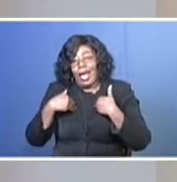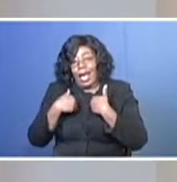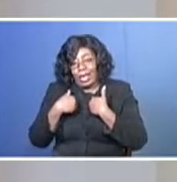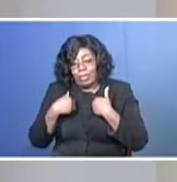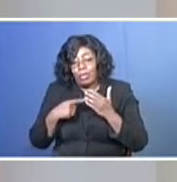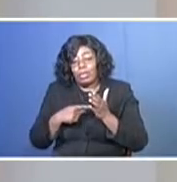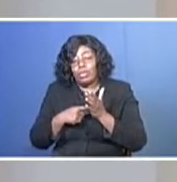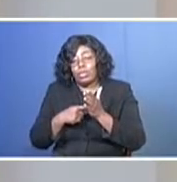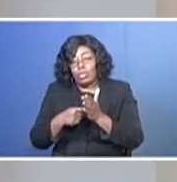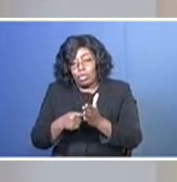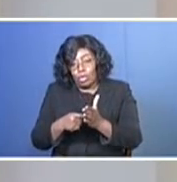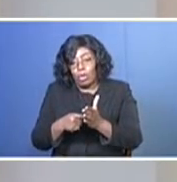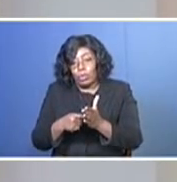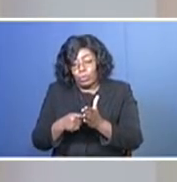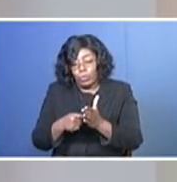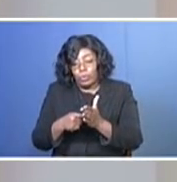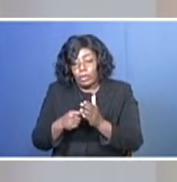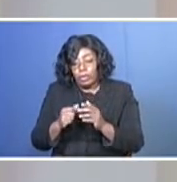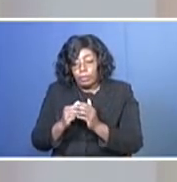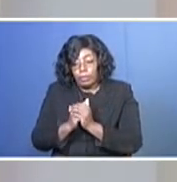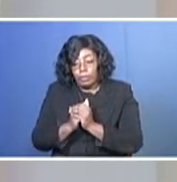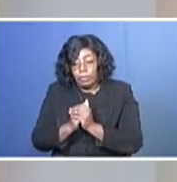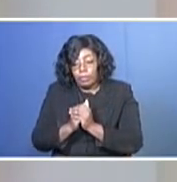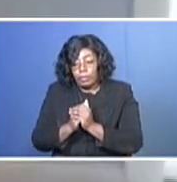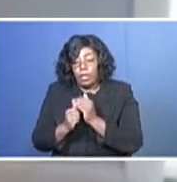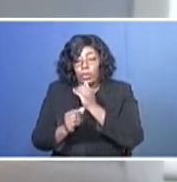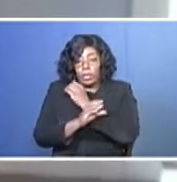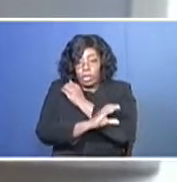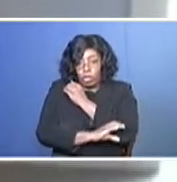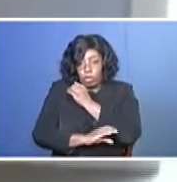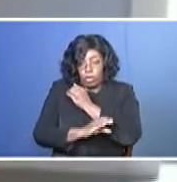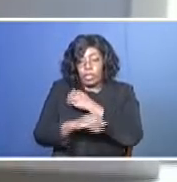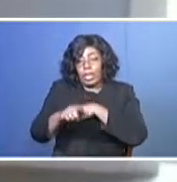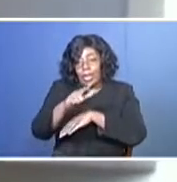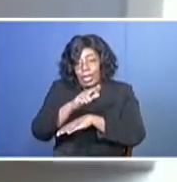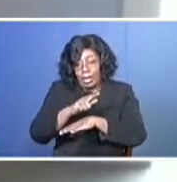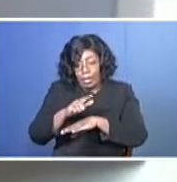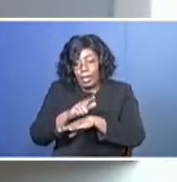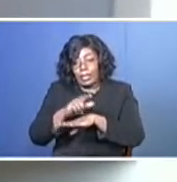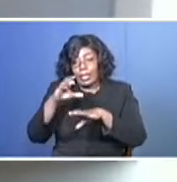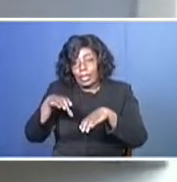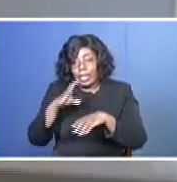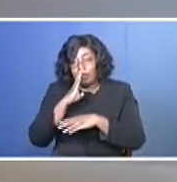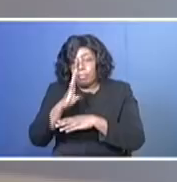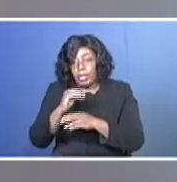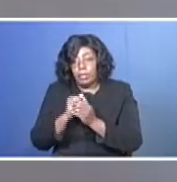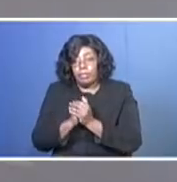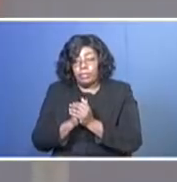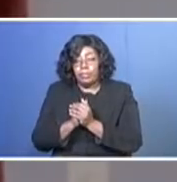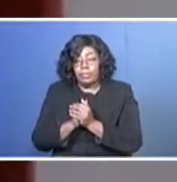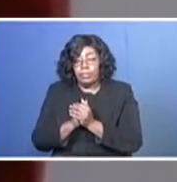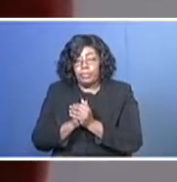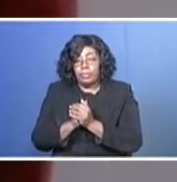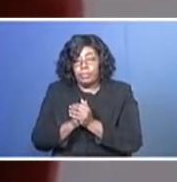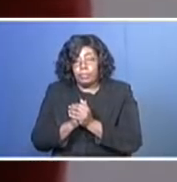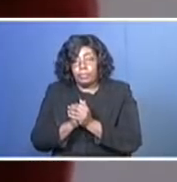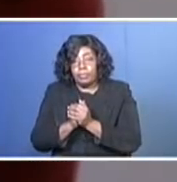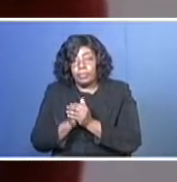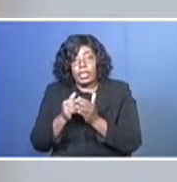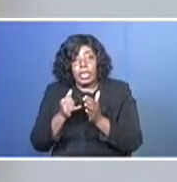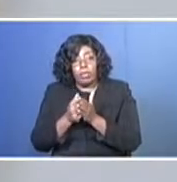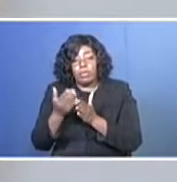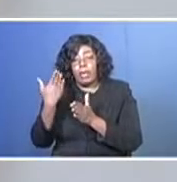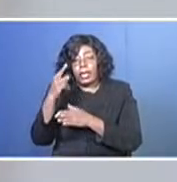of the surreal side of what the Caribbean landscape could be. Sydney Jasmine has worked with art from childhood. Still, it was only